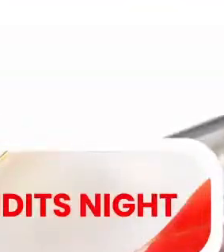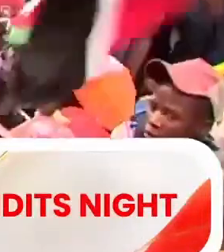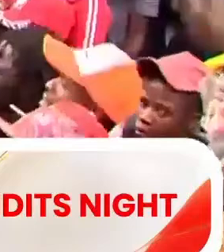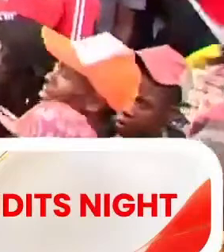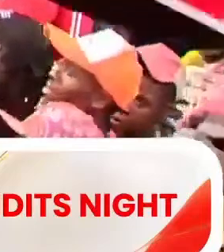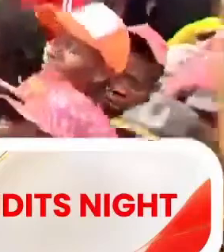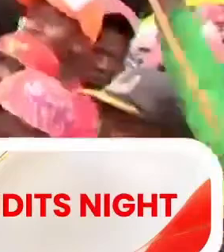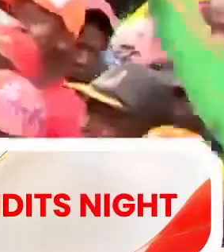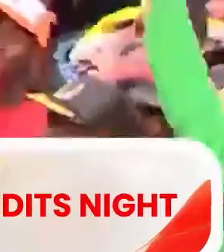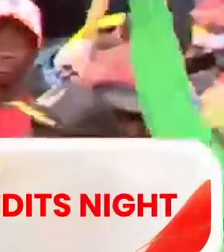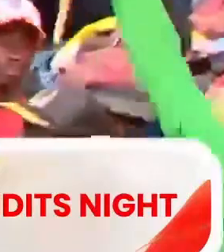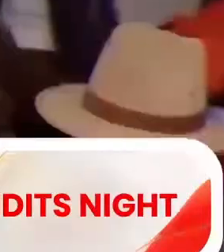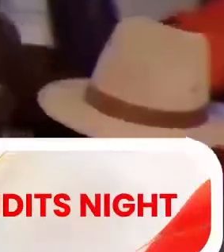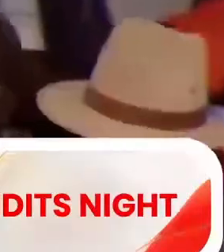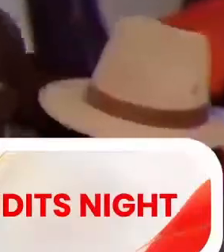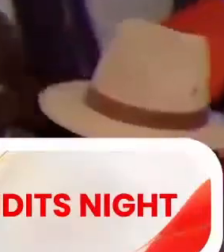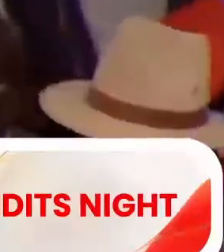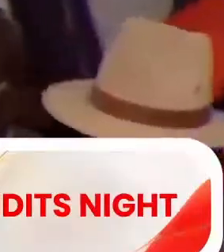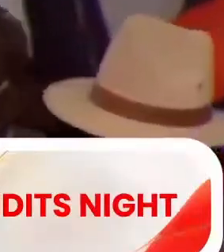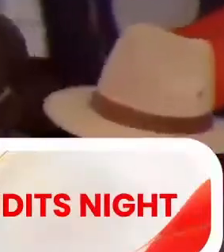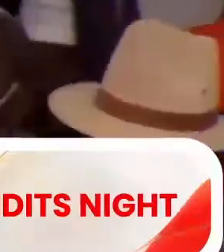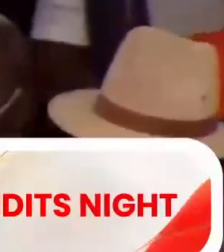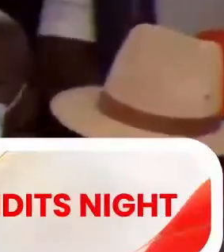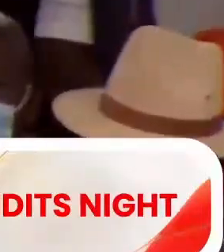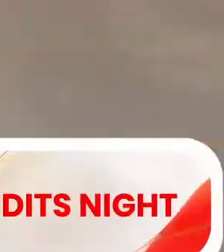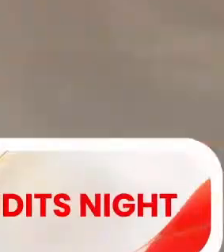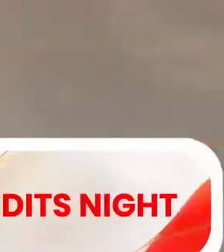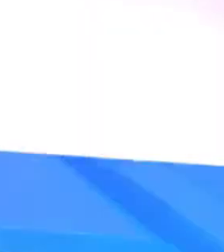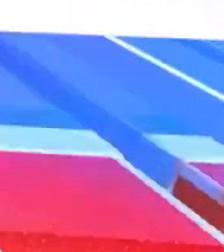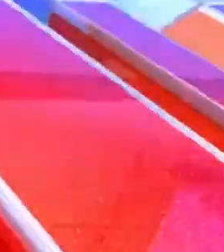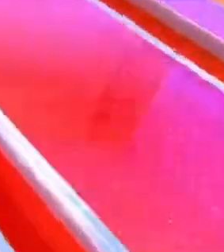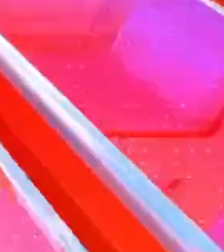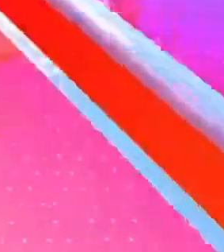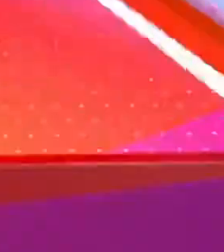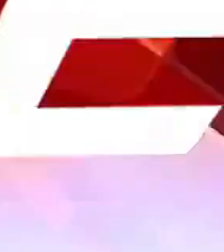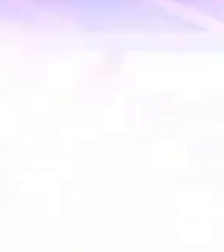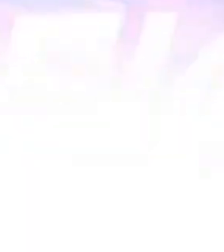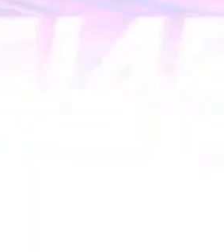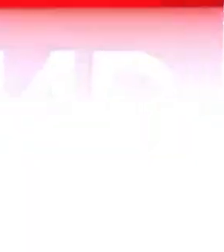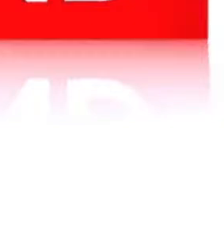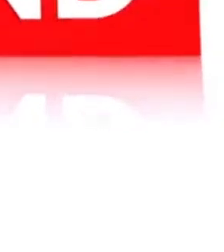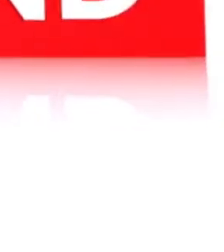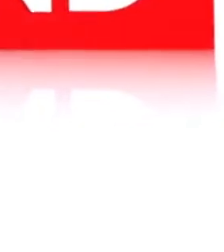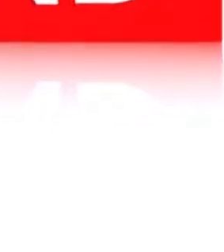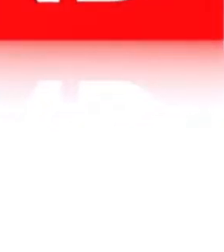Political aspirants in a dilemma whether to change allegiance or...